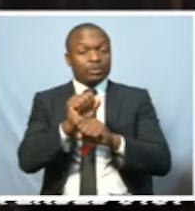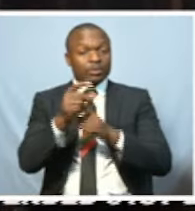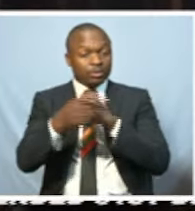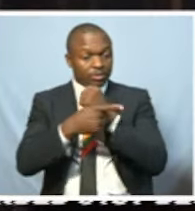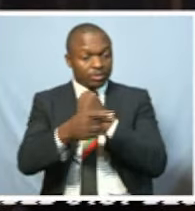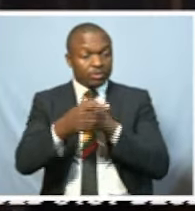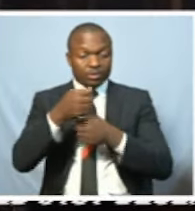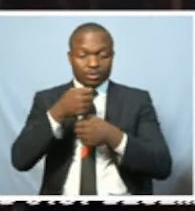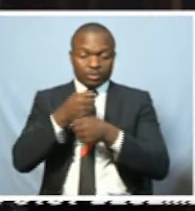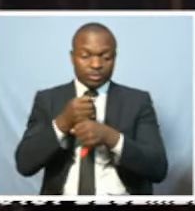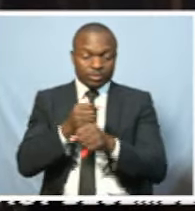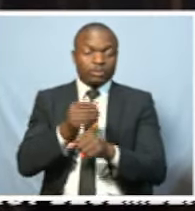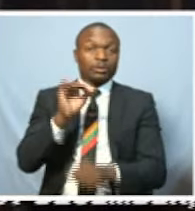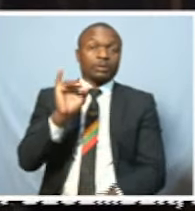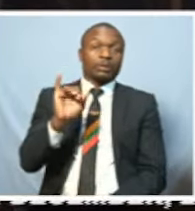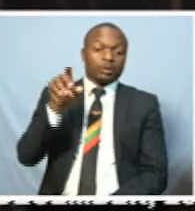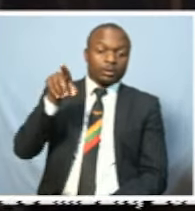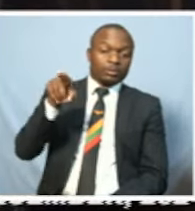an IPC